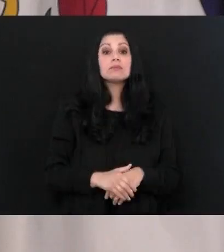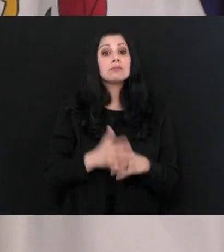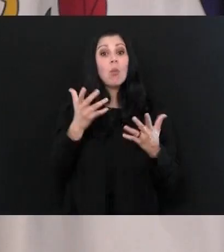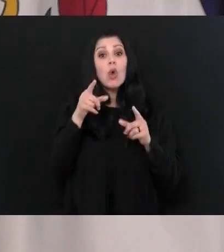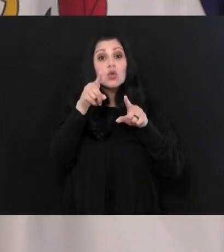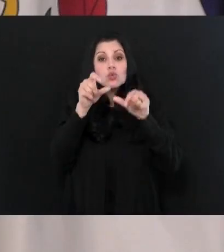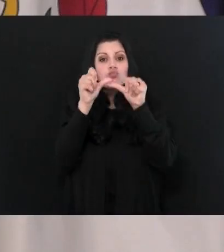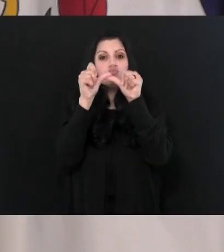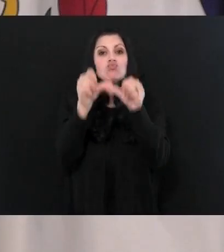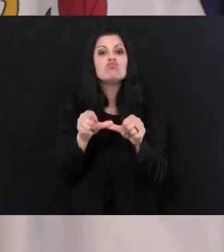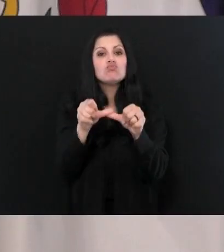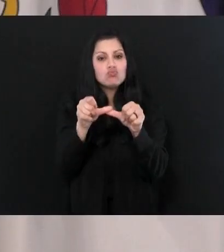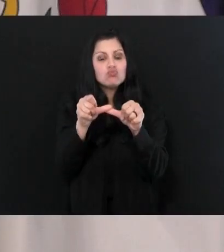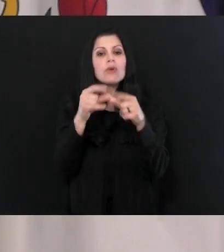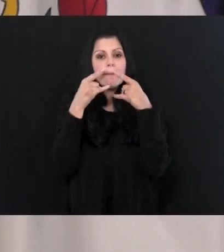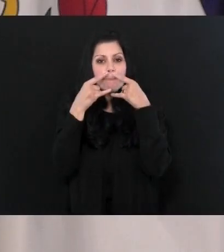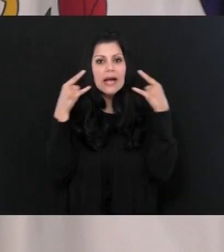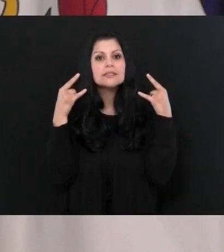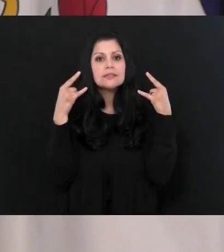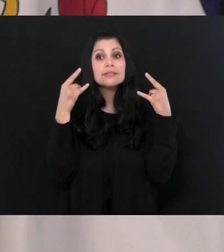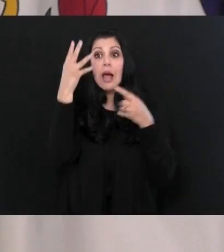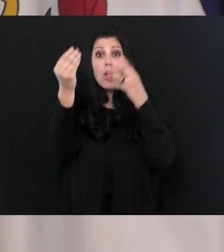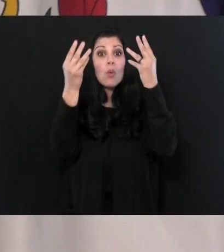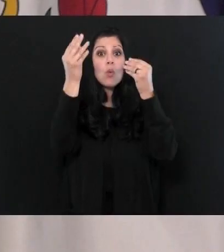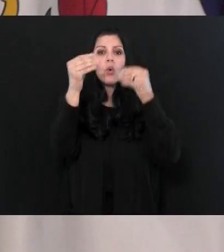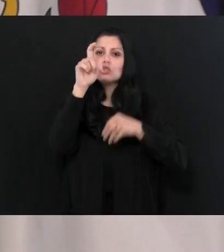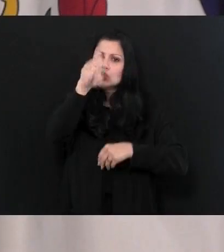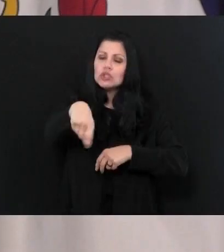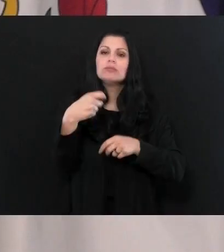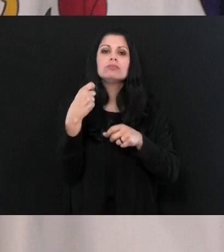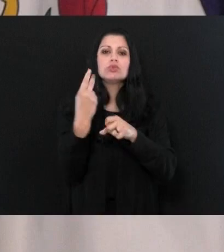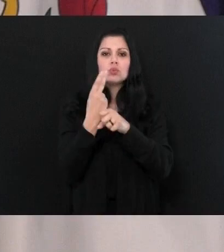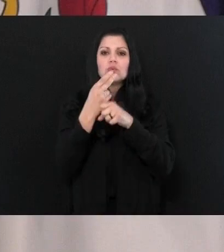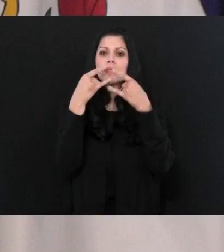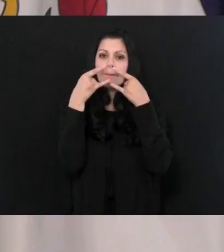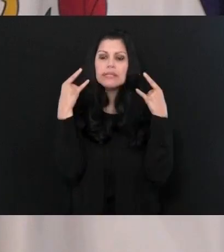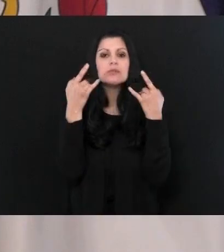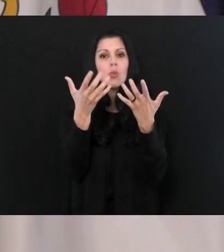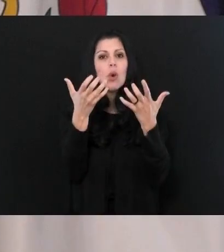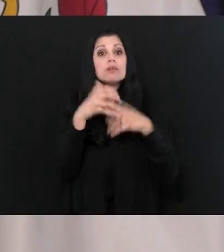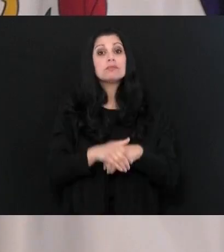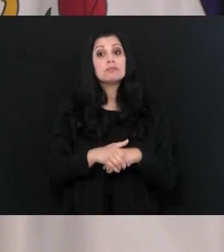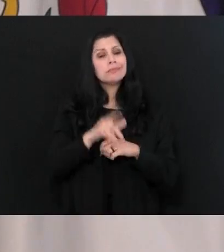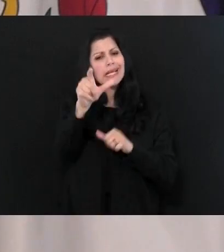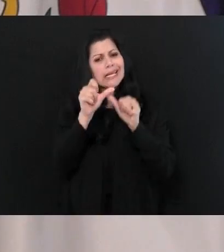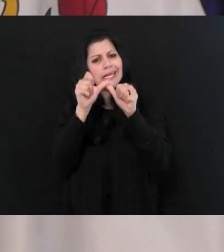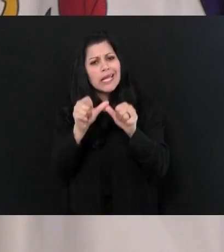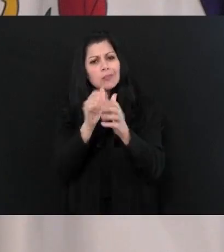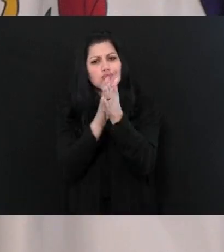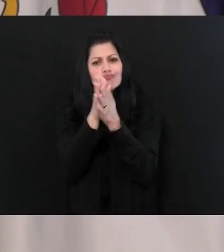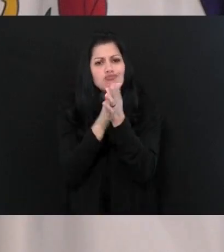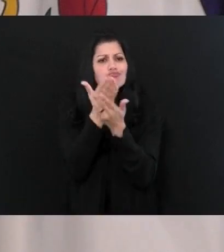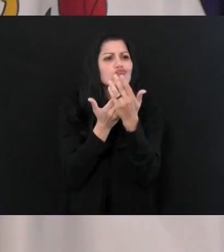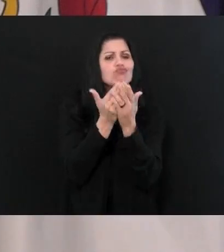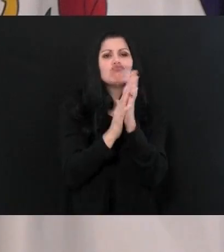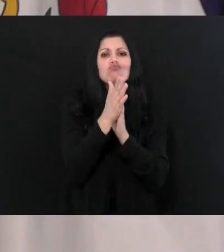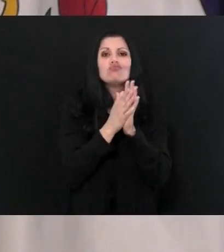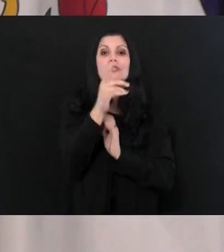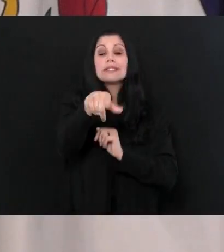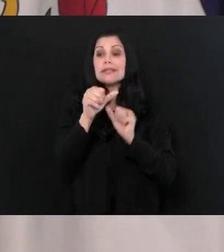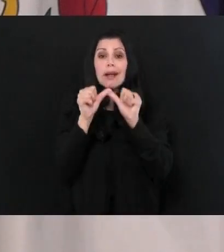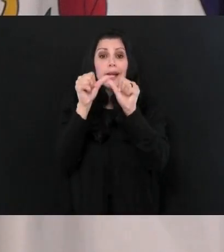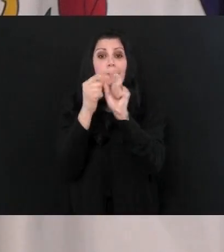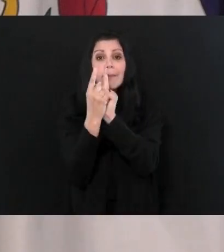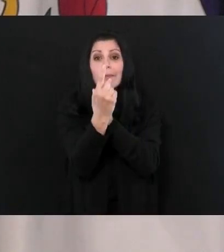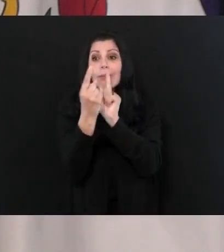mask all over the place if you can. I absolutely want you to continue to wash your hands, keep the social distancing, take